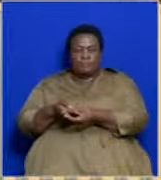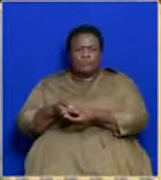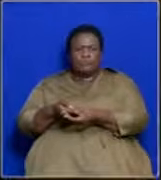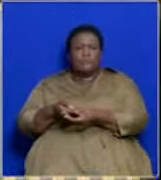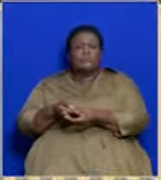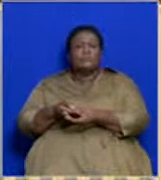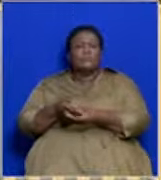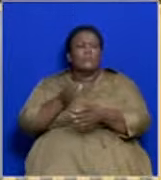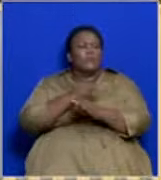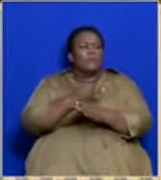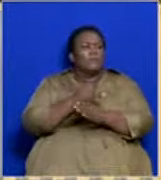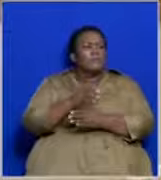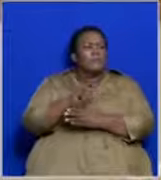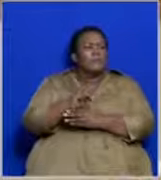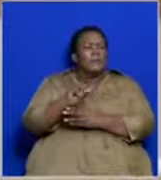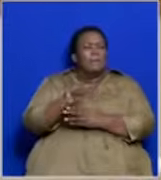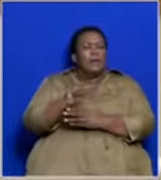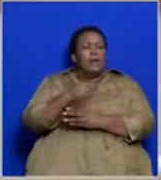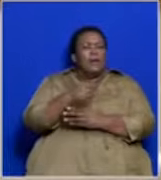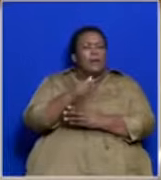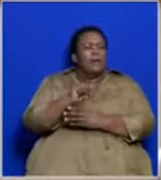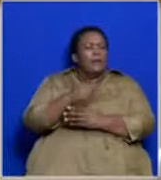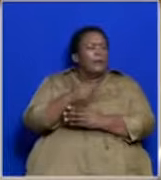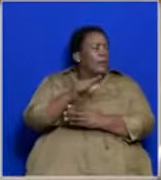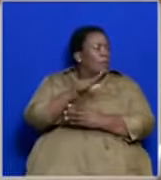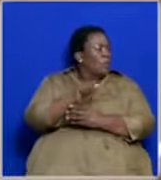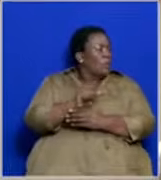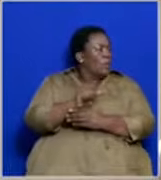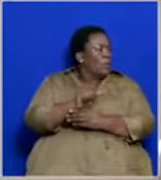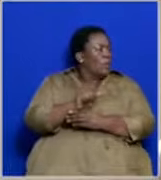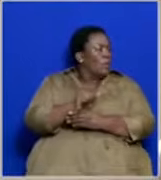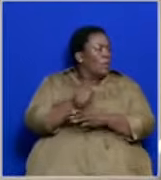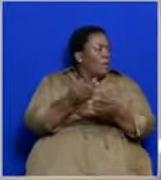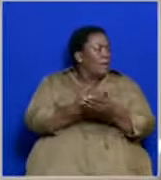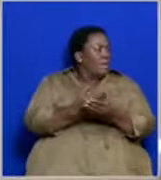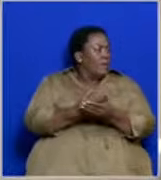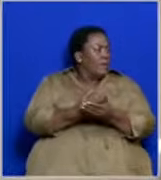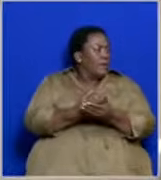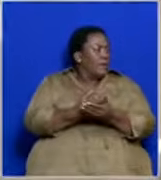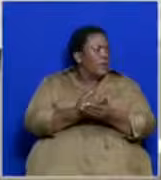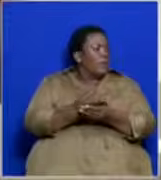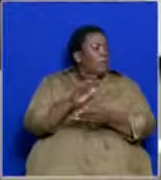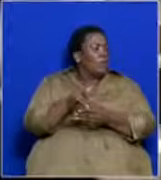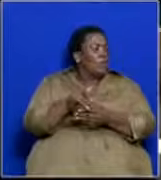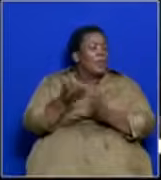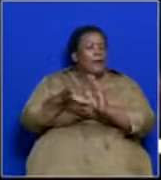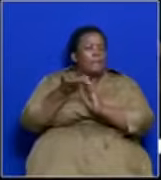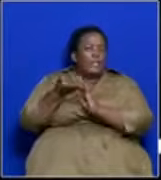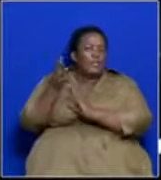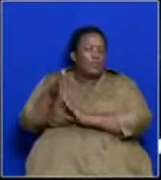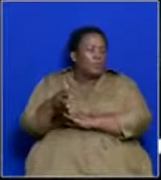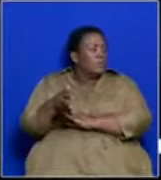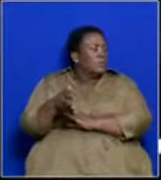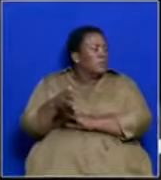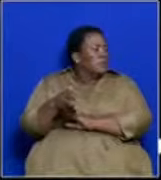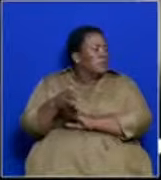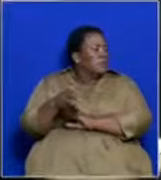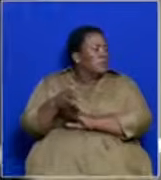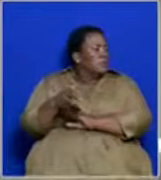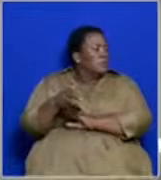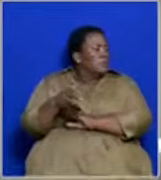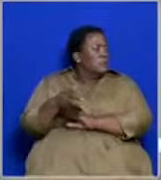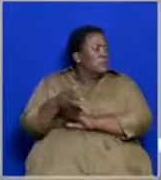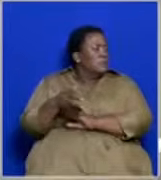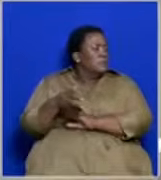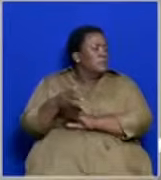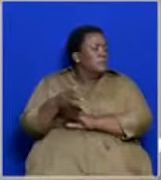be equally updated, and then we can deal with these matters. As